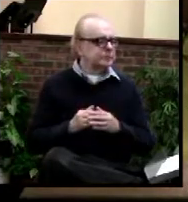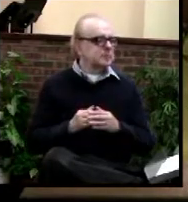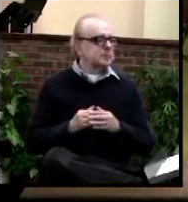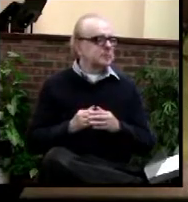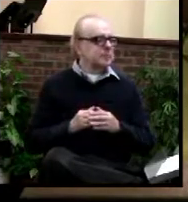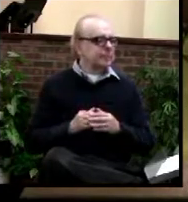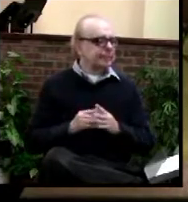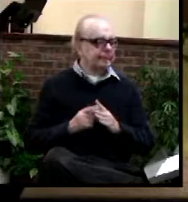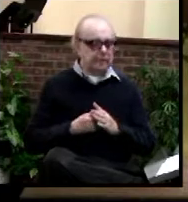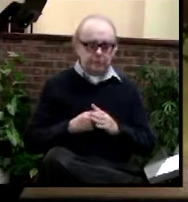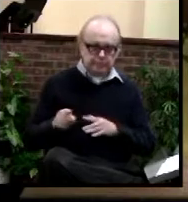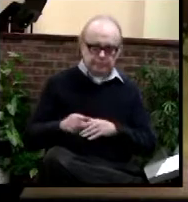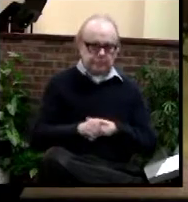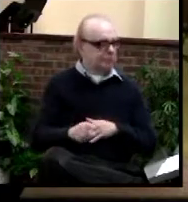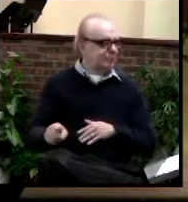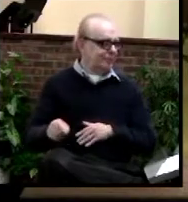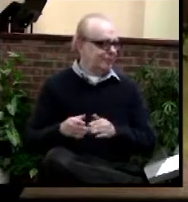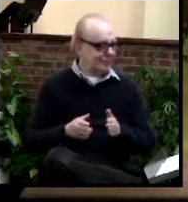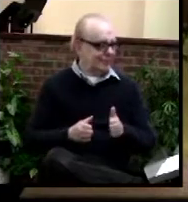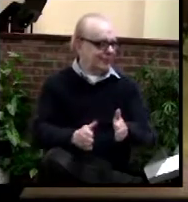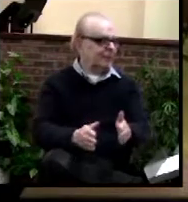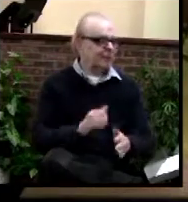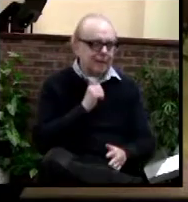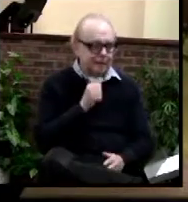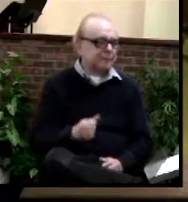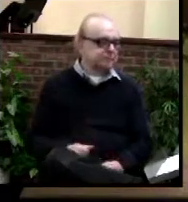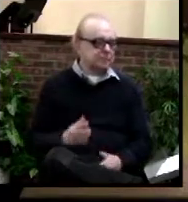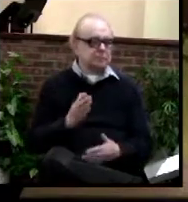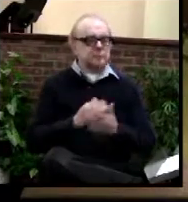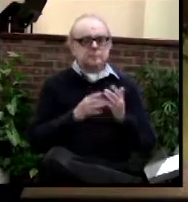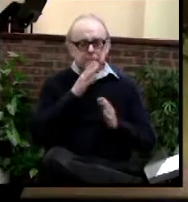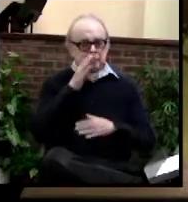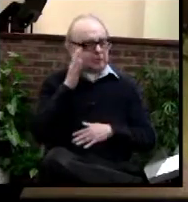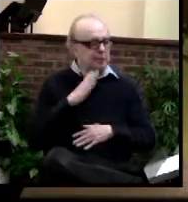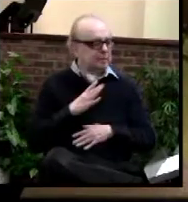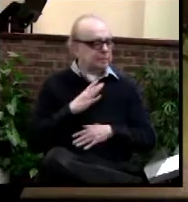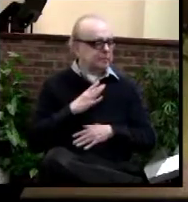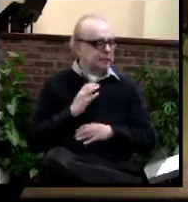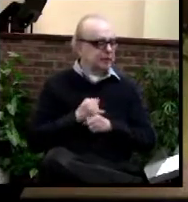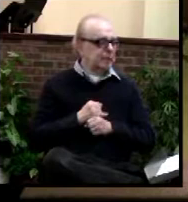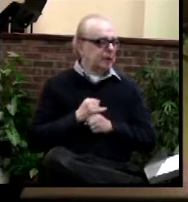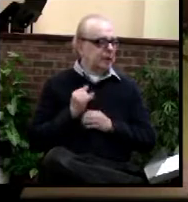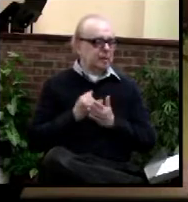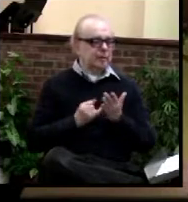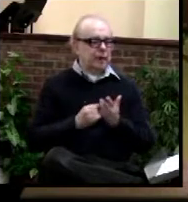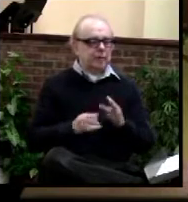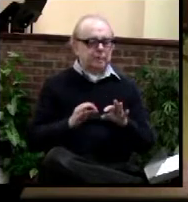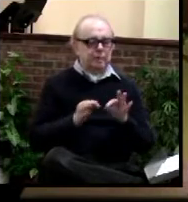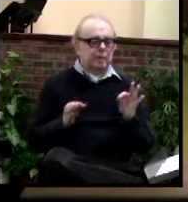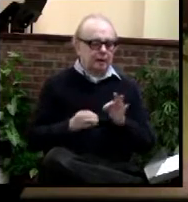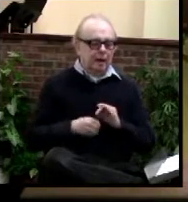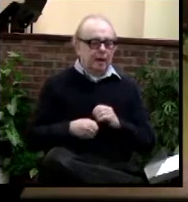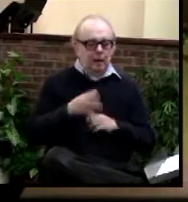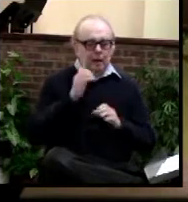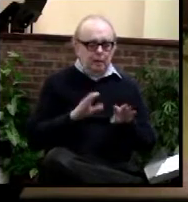It would start going every which way. Okay? Now, some farmers today like to make designs in their fields, and God bless them if they